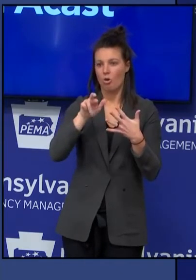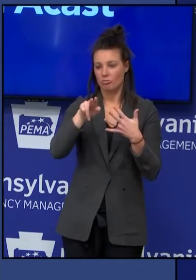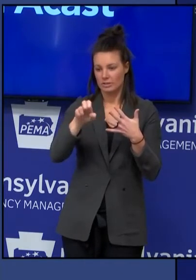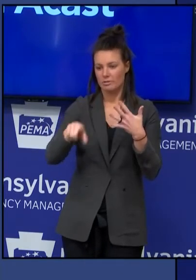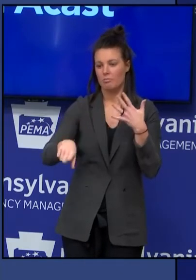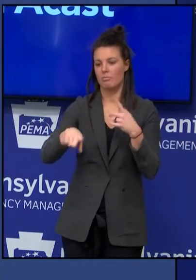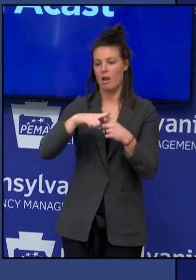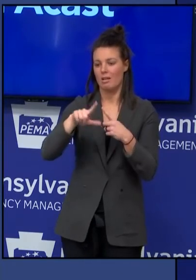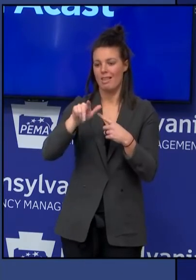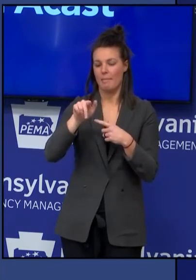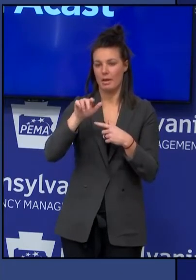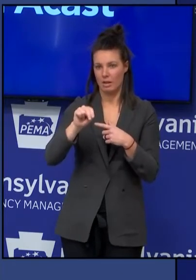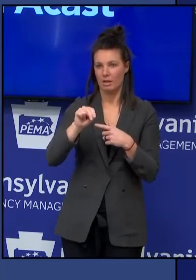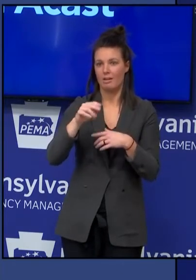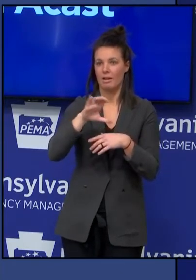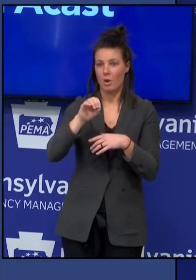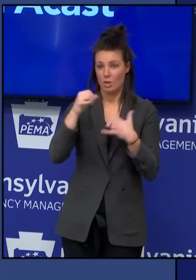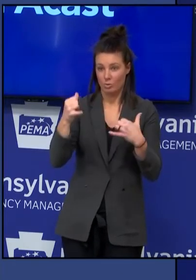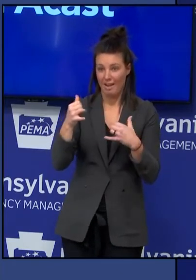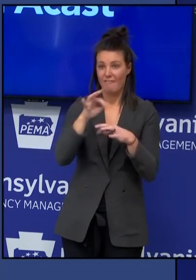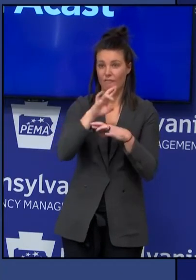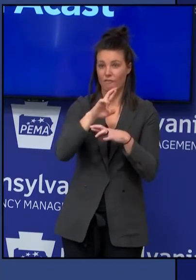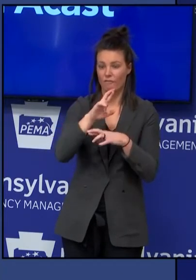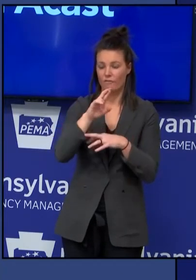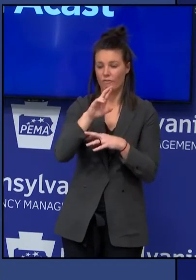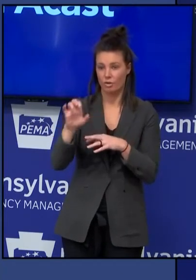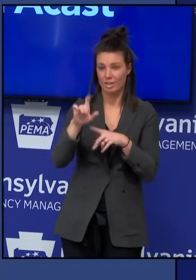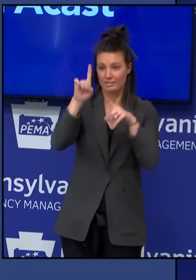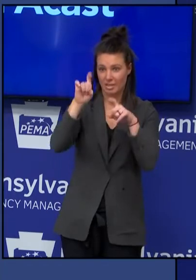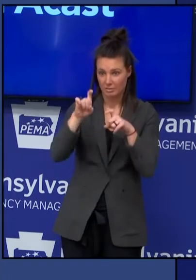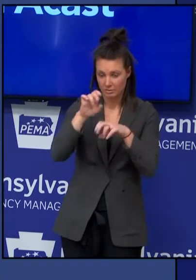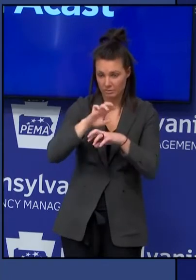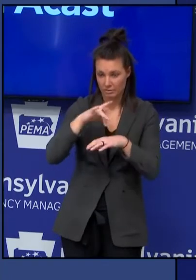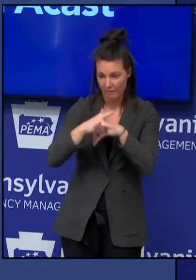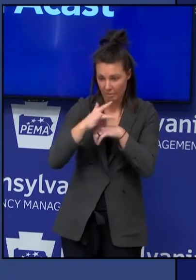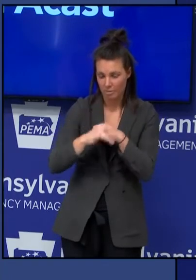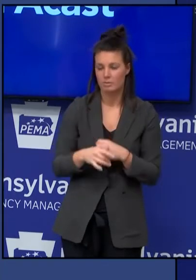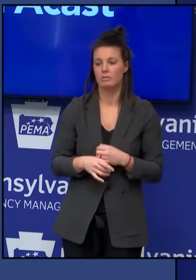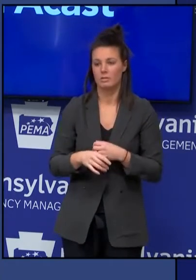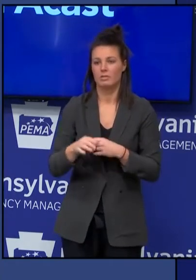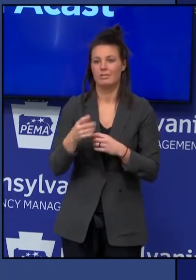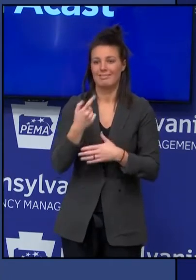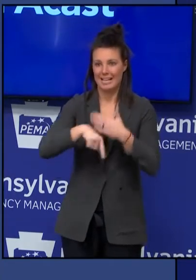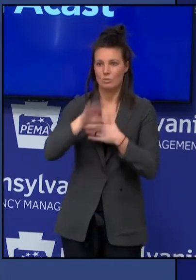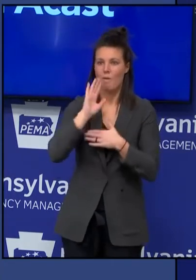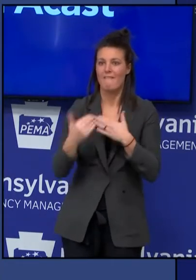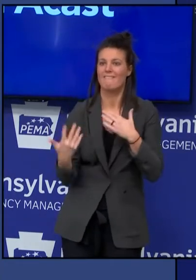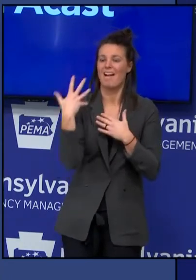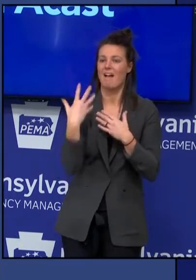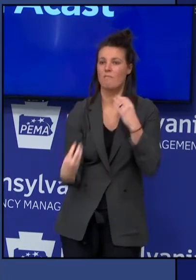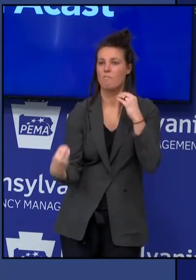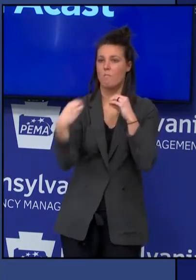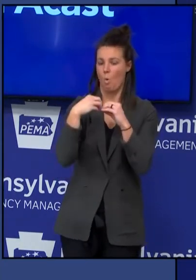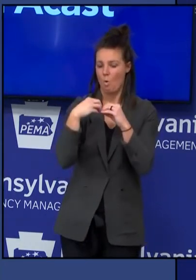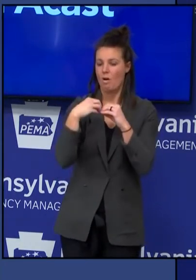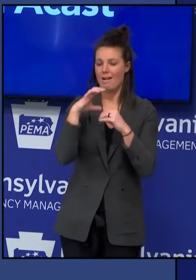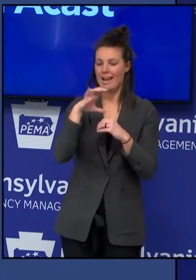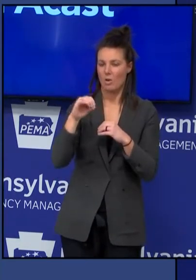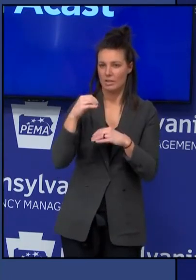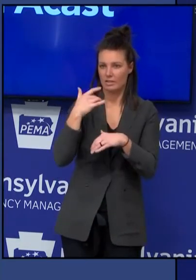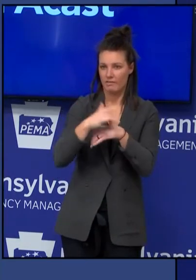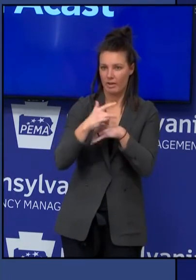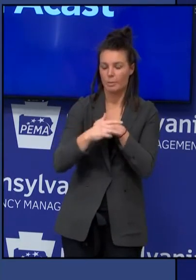and Lebanon counties through today. Next week, there will be 5 more counties that will be announced later this week. Additional information on